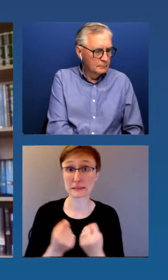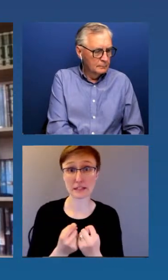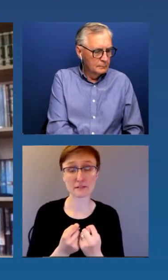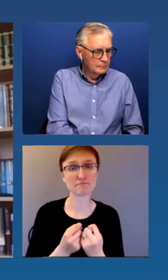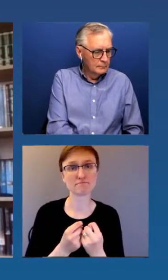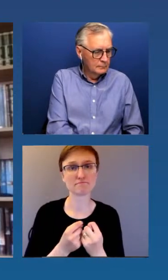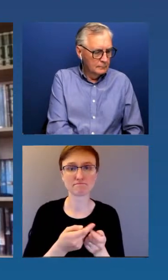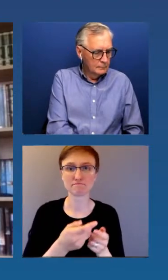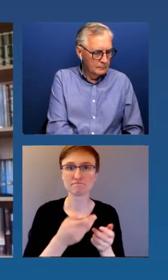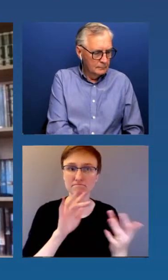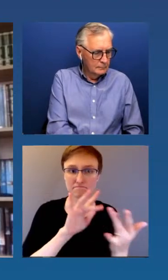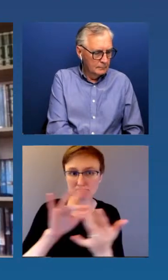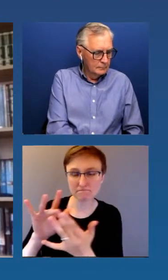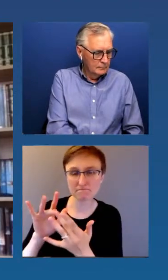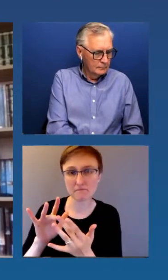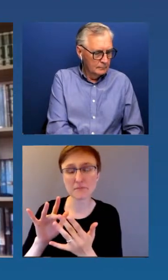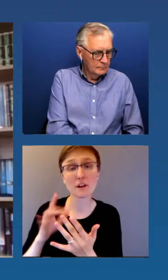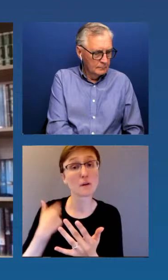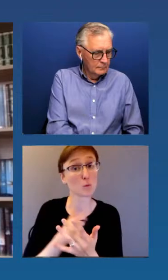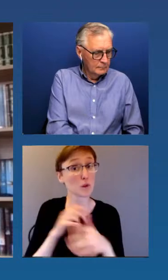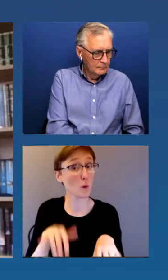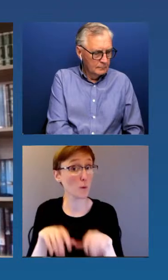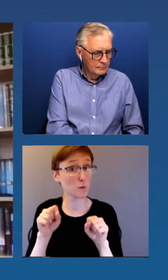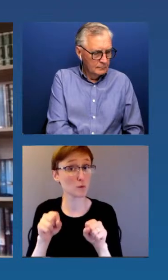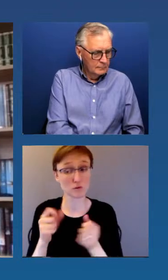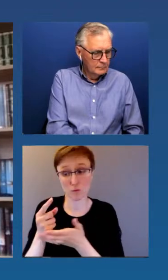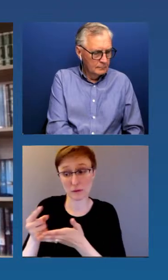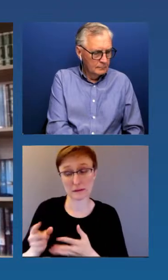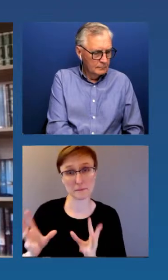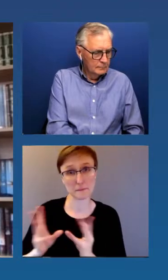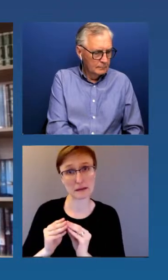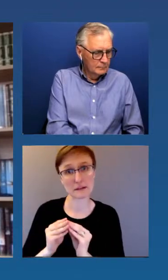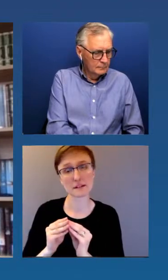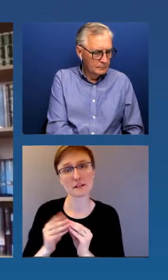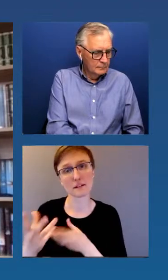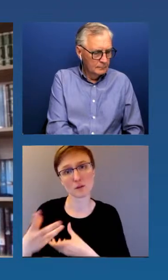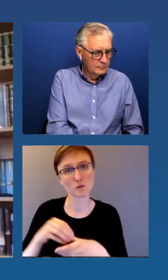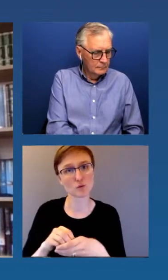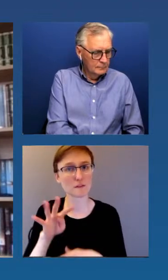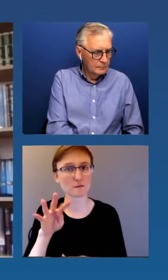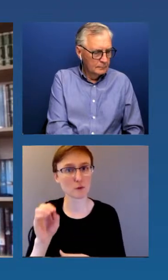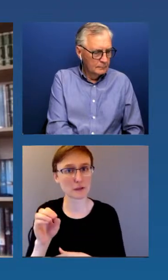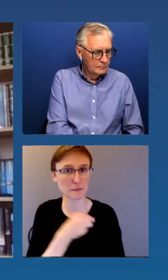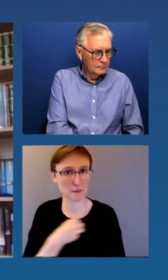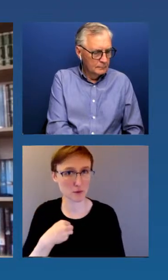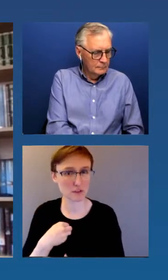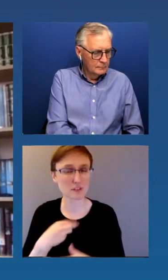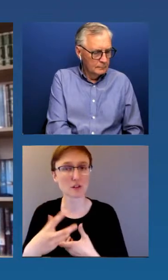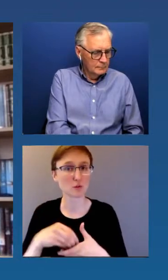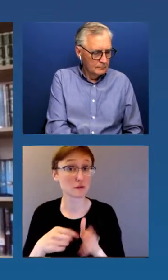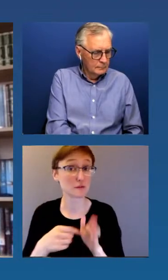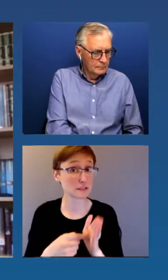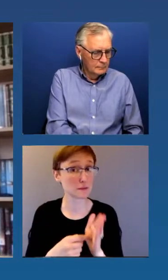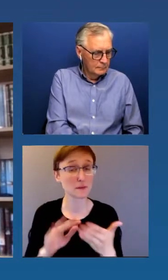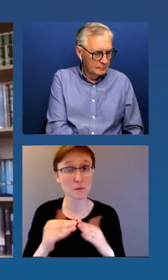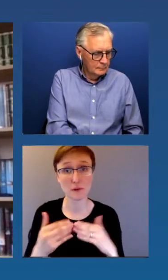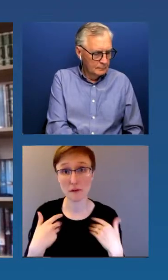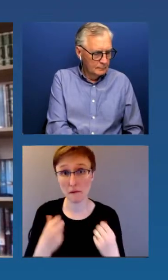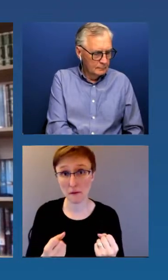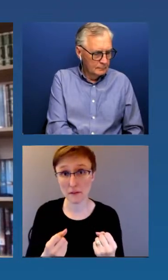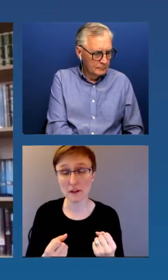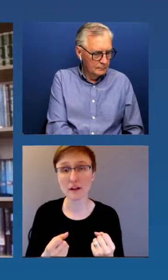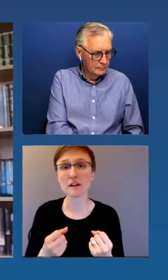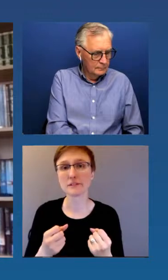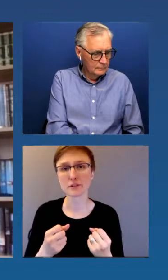of a weekly meeting which includes more than 40 members, including, for example, community health and resource centers who work directly with communities